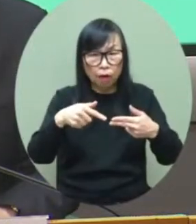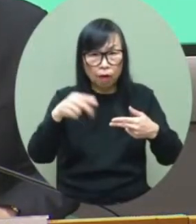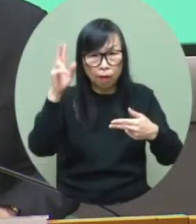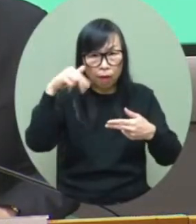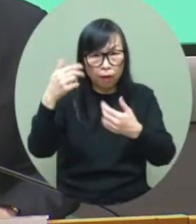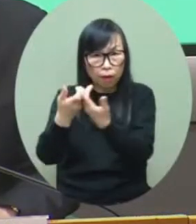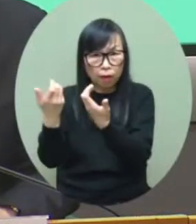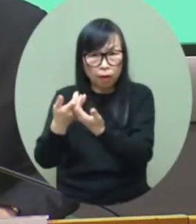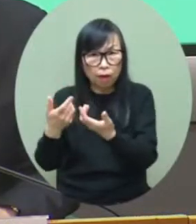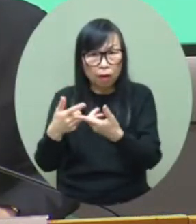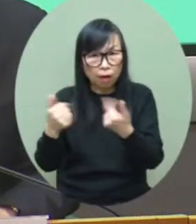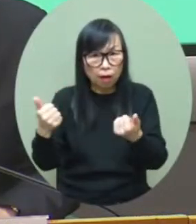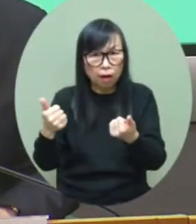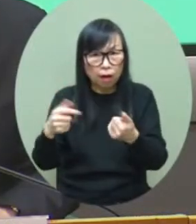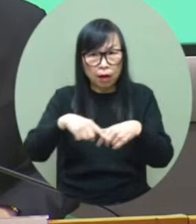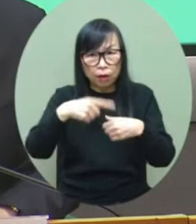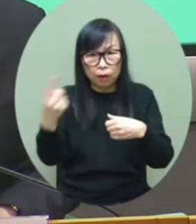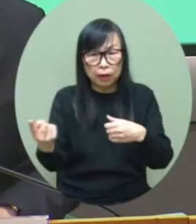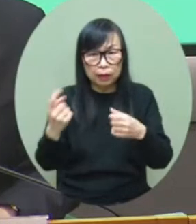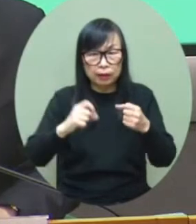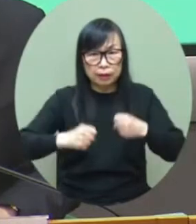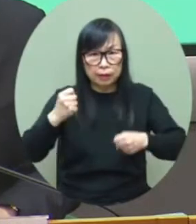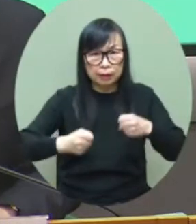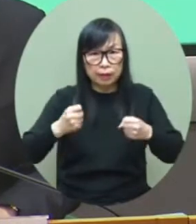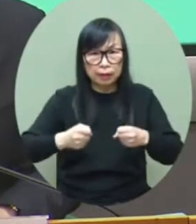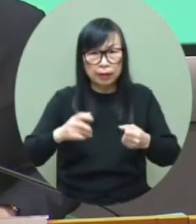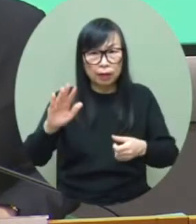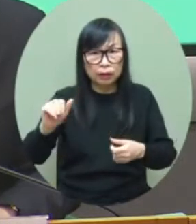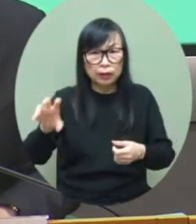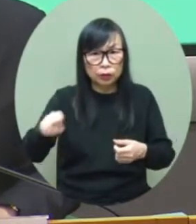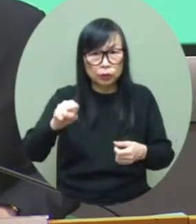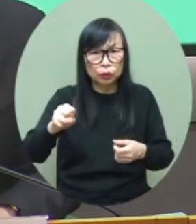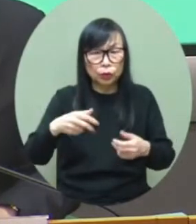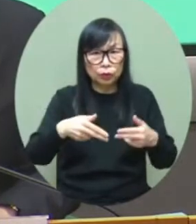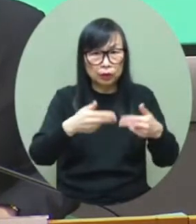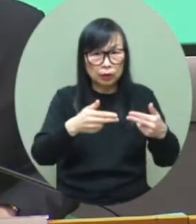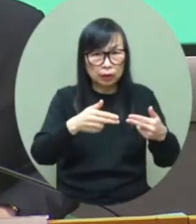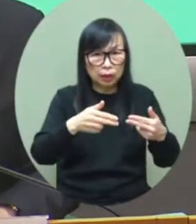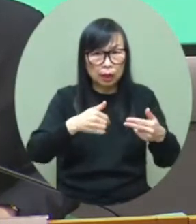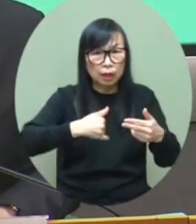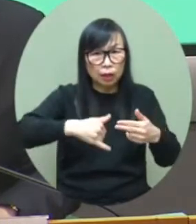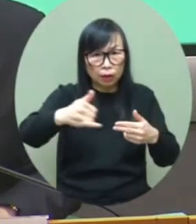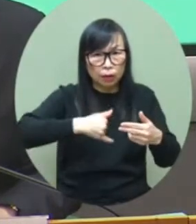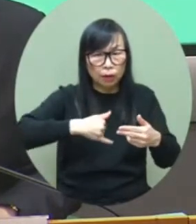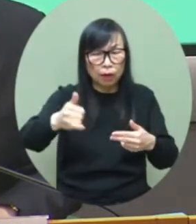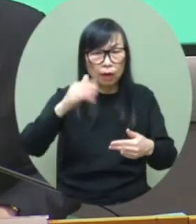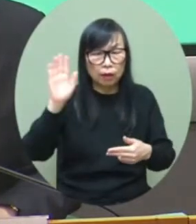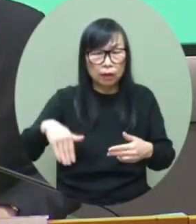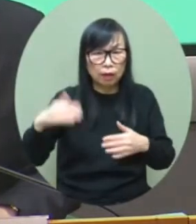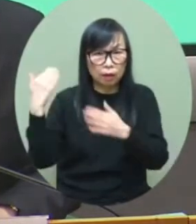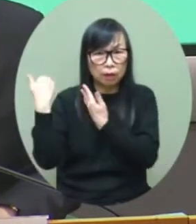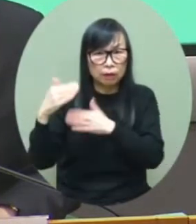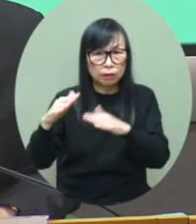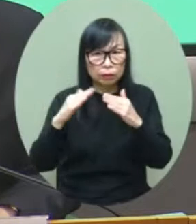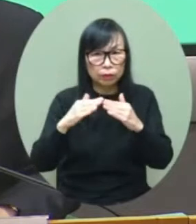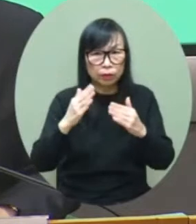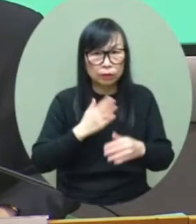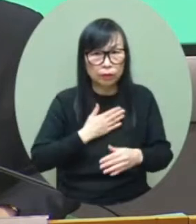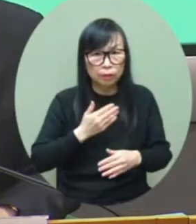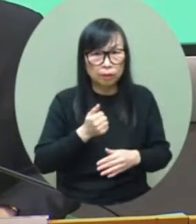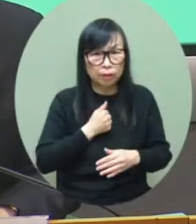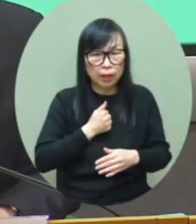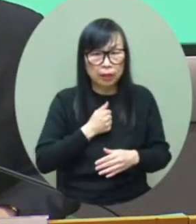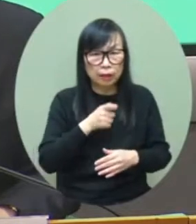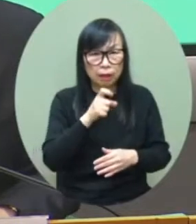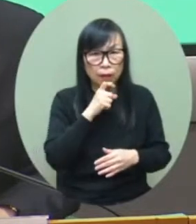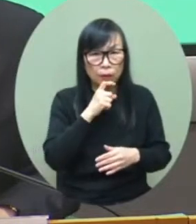clearance. And also, cross-boundary drivers with the regular monthly quota can